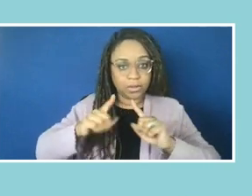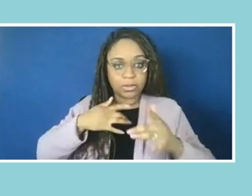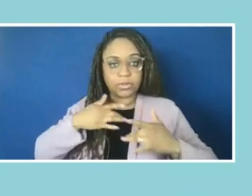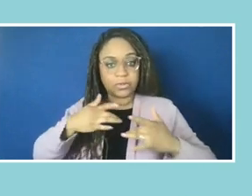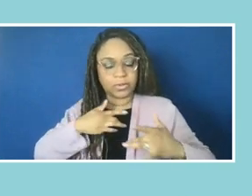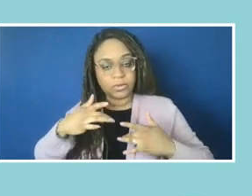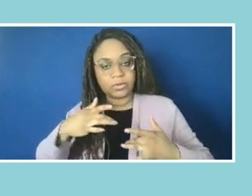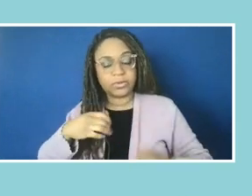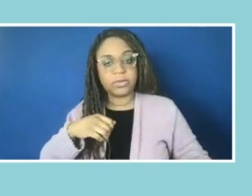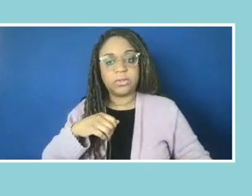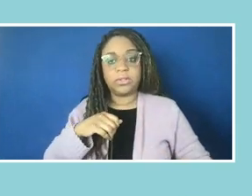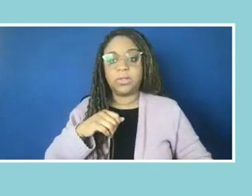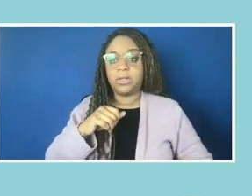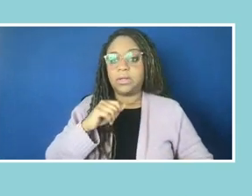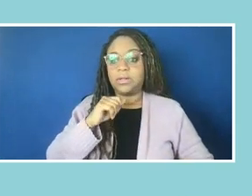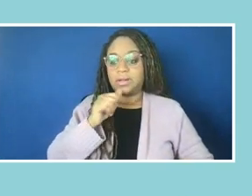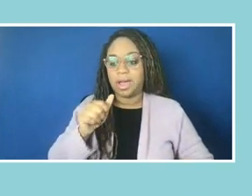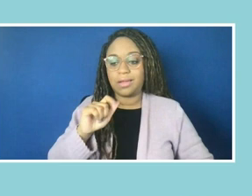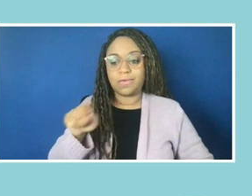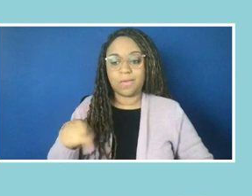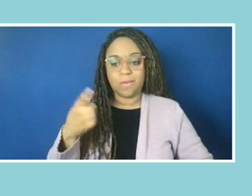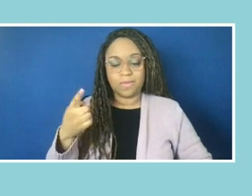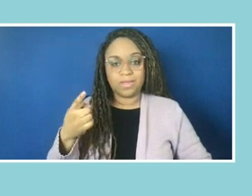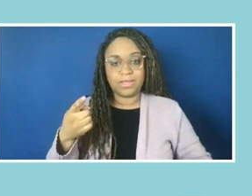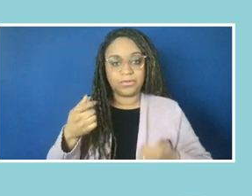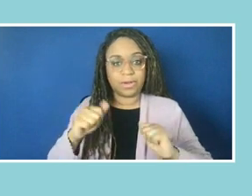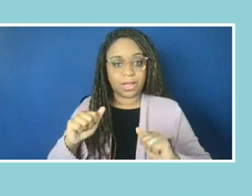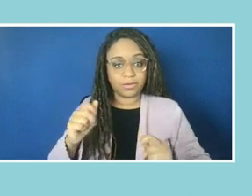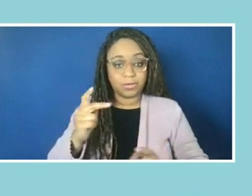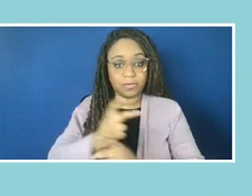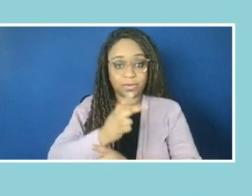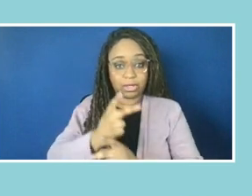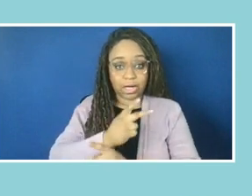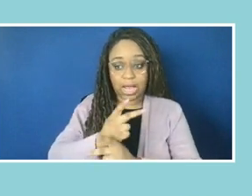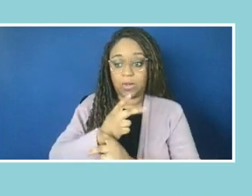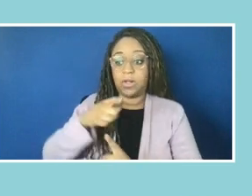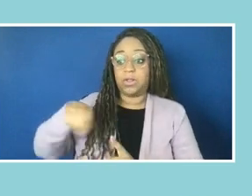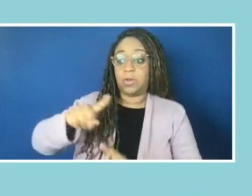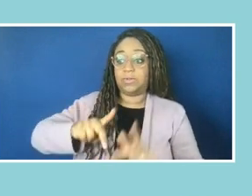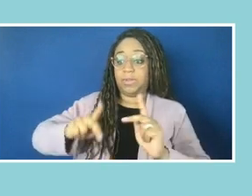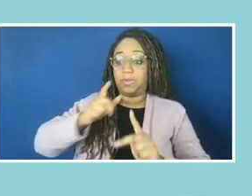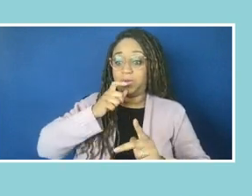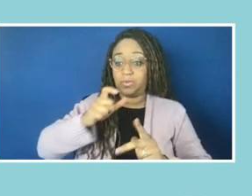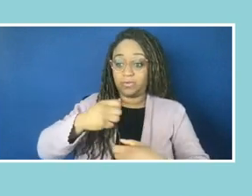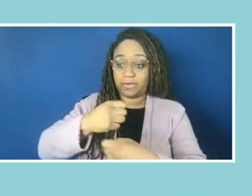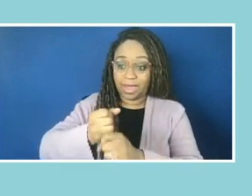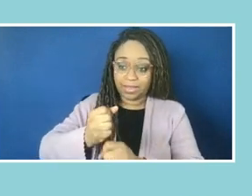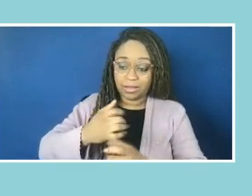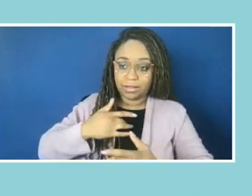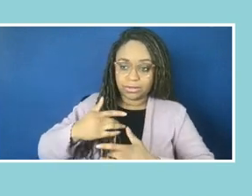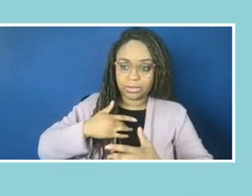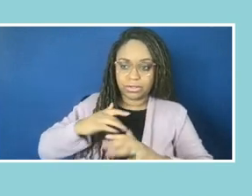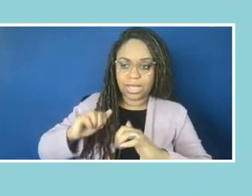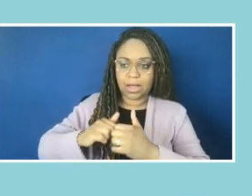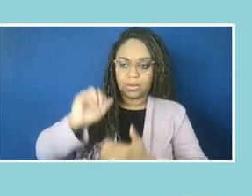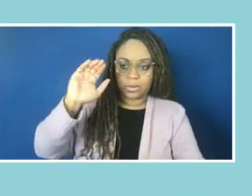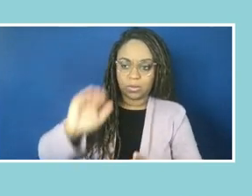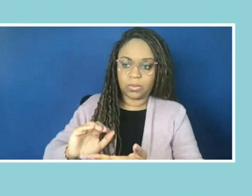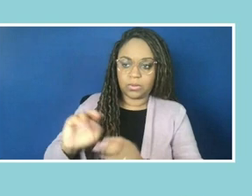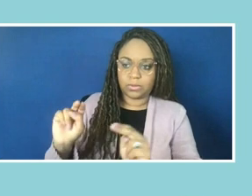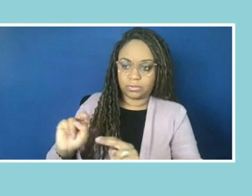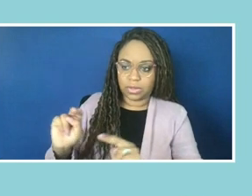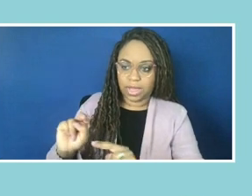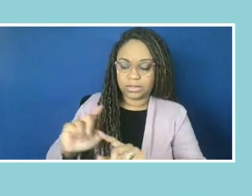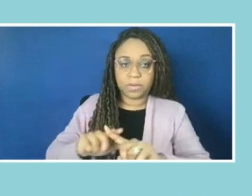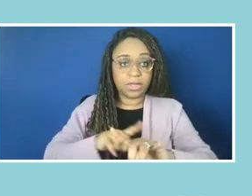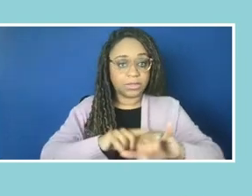to neutralize those that create those concerns. You also have to make sure that we are building a better world for all of us.